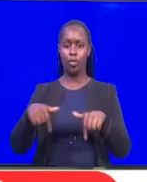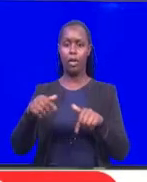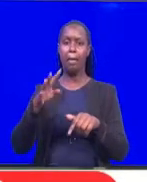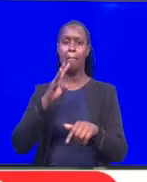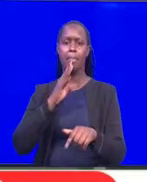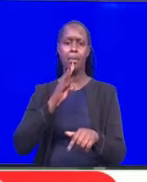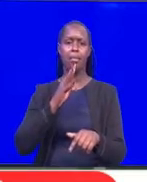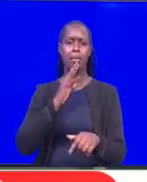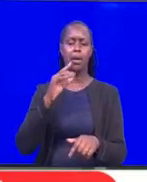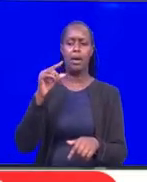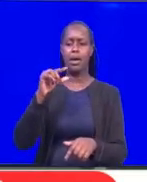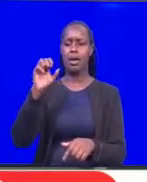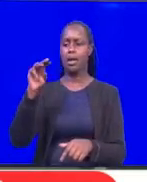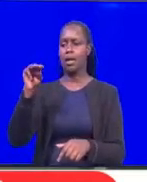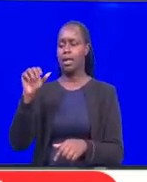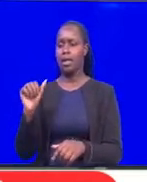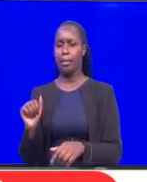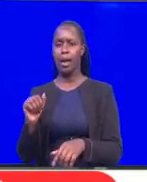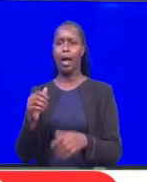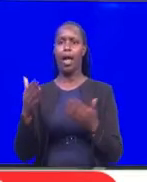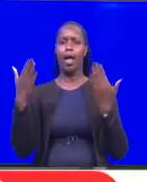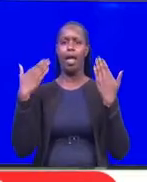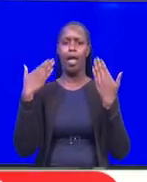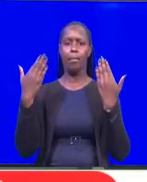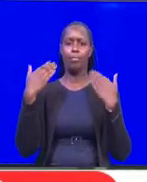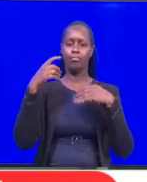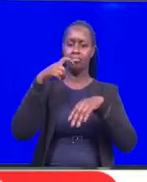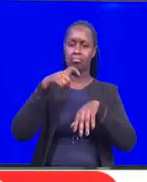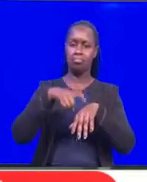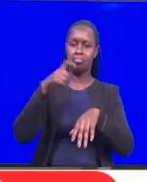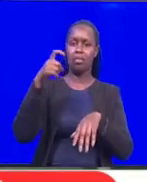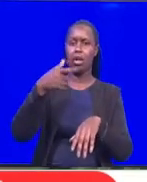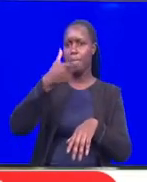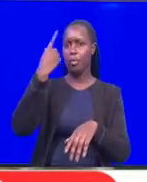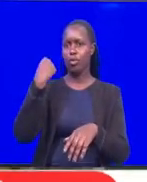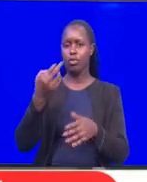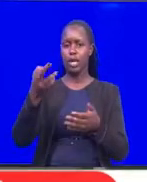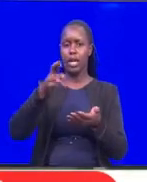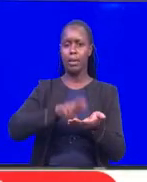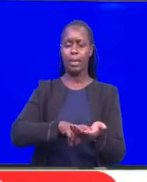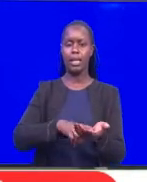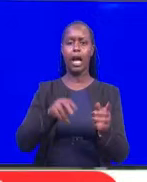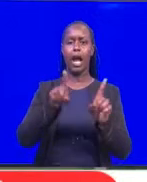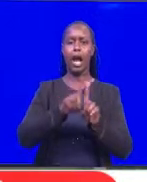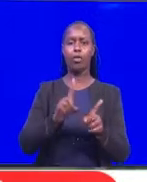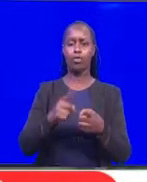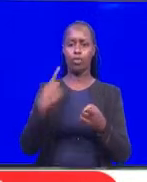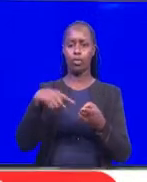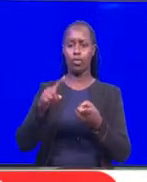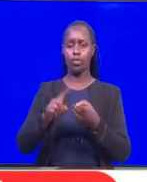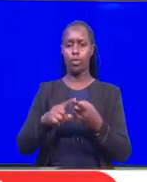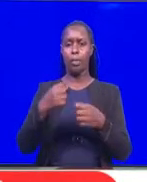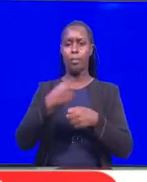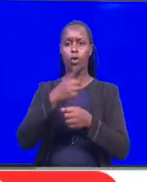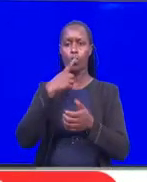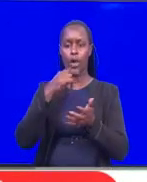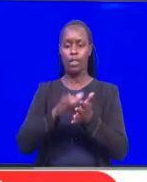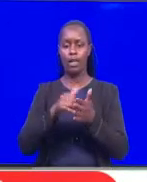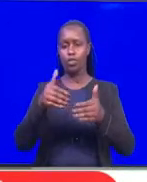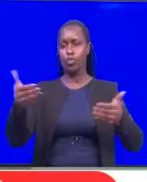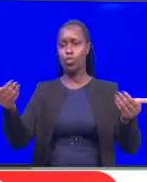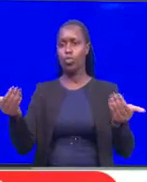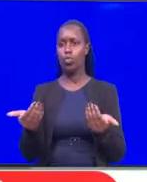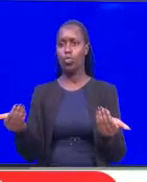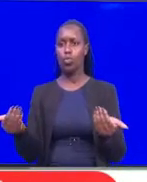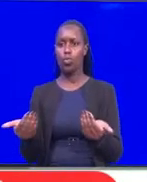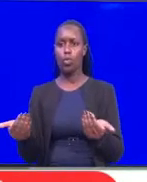Ngema, Akamba, Kikuyu, Embu, Meru, because we must repeat it and hand it over to the younger generation. Hata